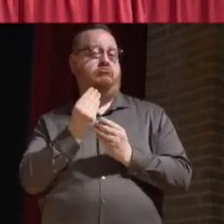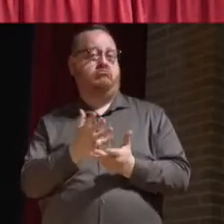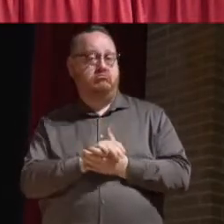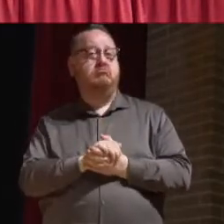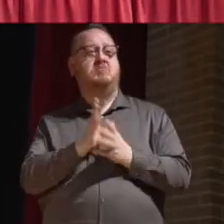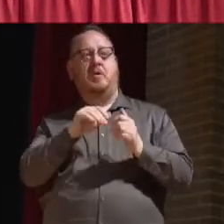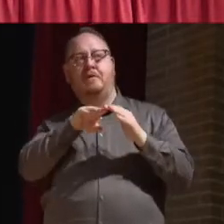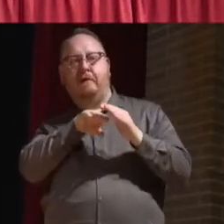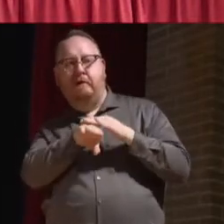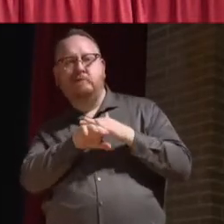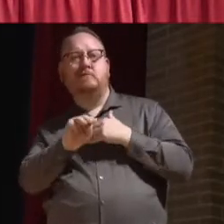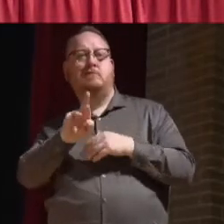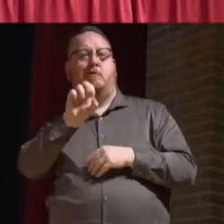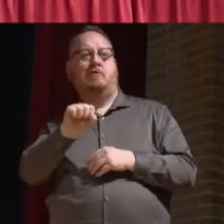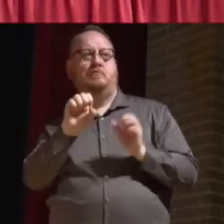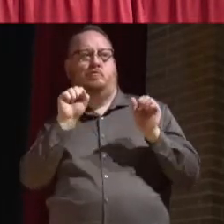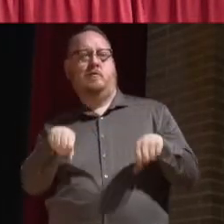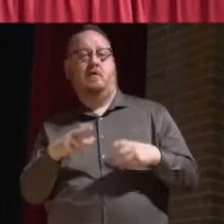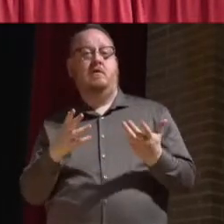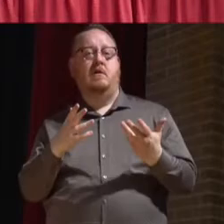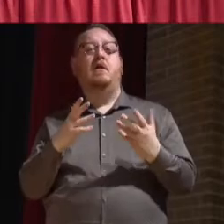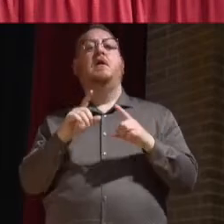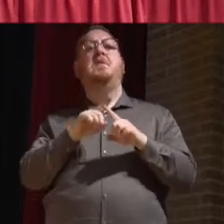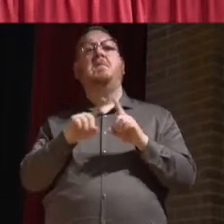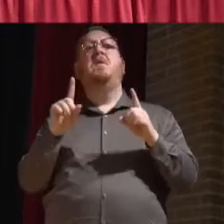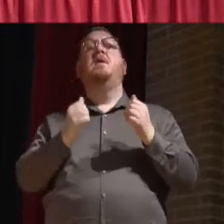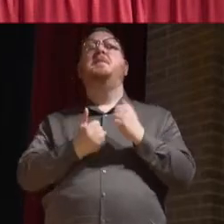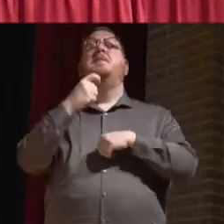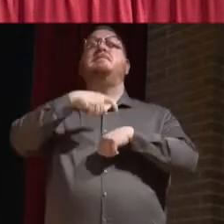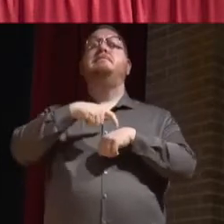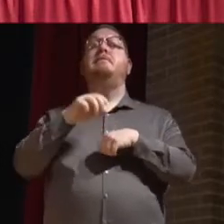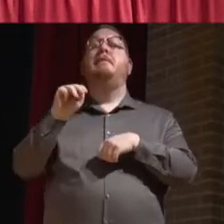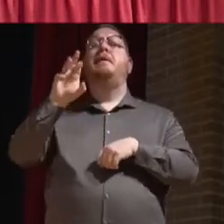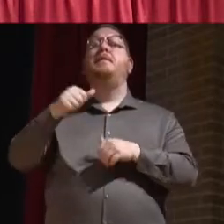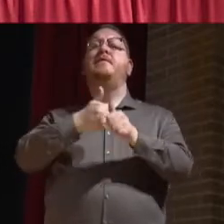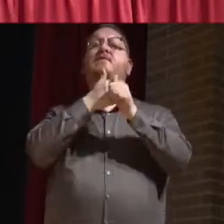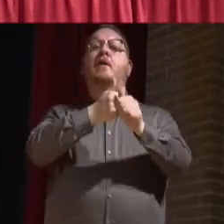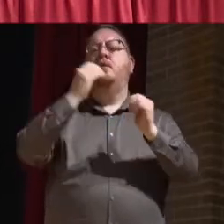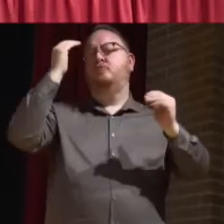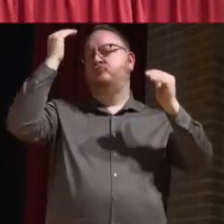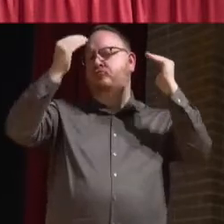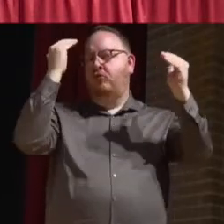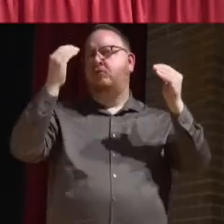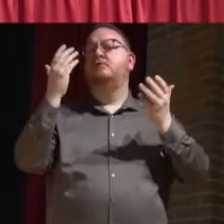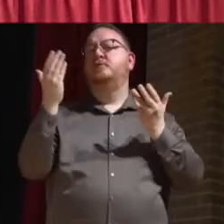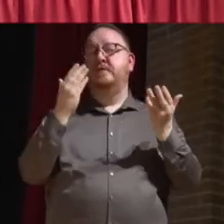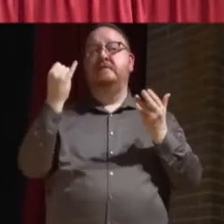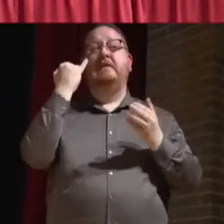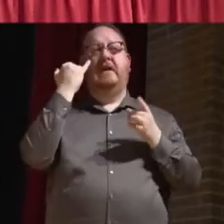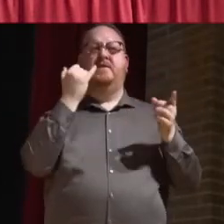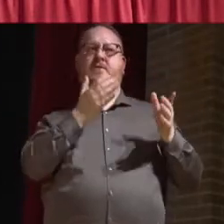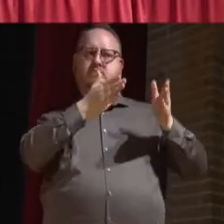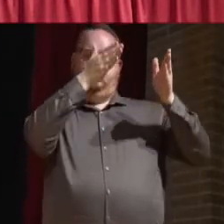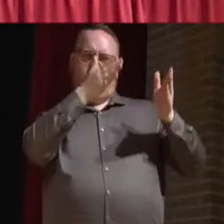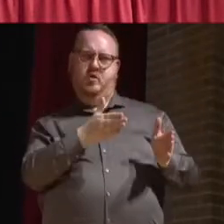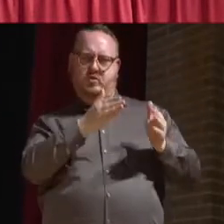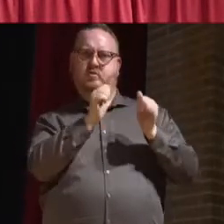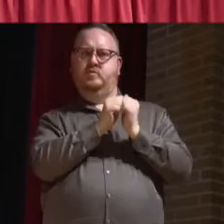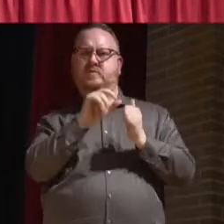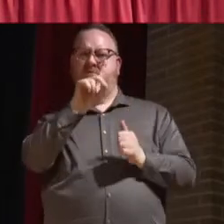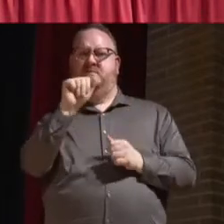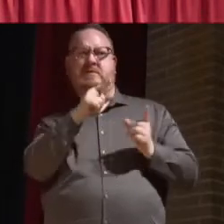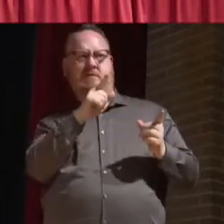those services. But those are really the adult services that follow a student with a disability for the rest of their life and